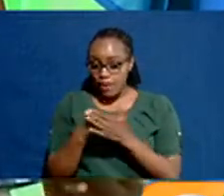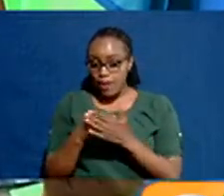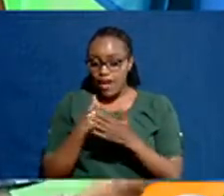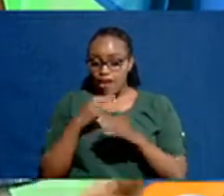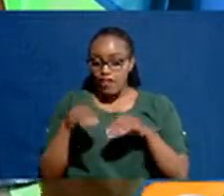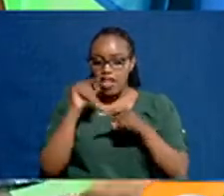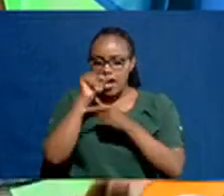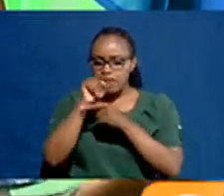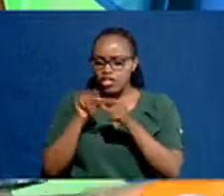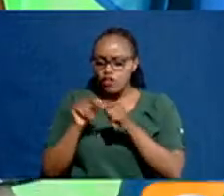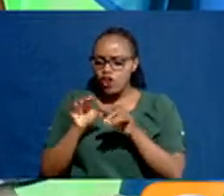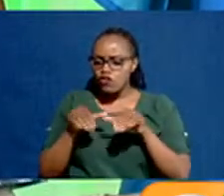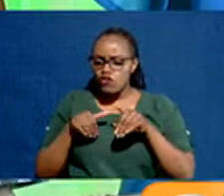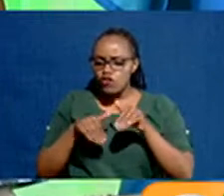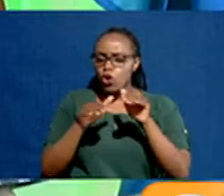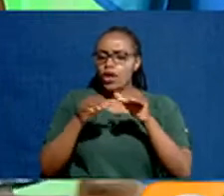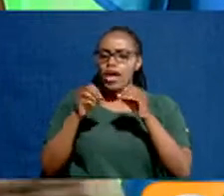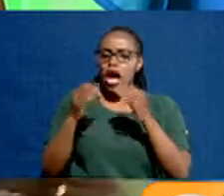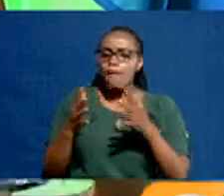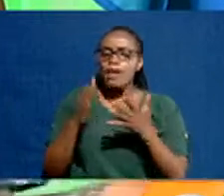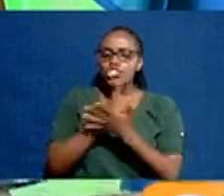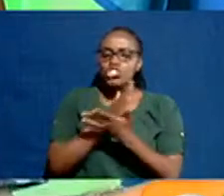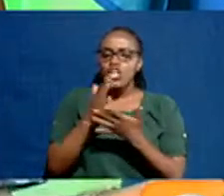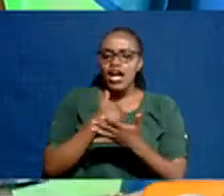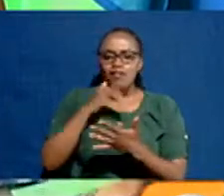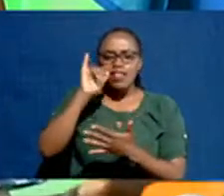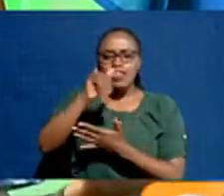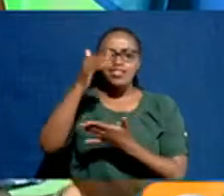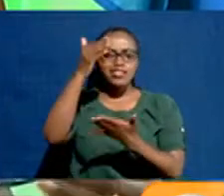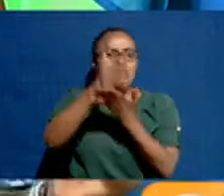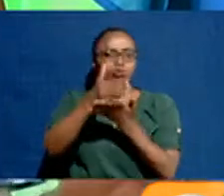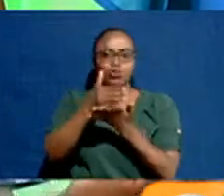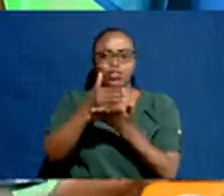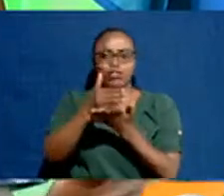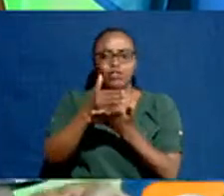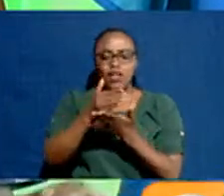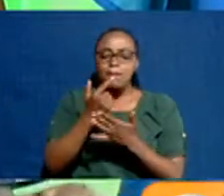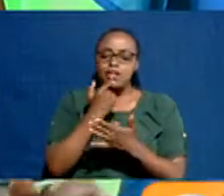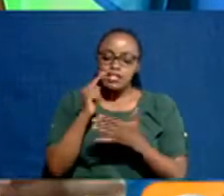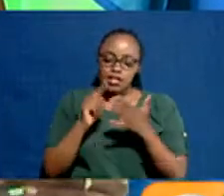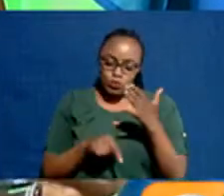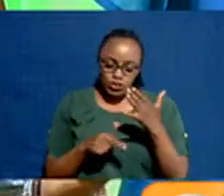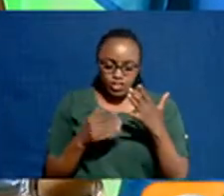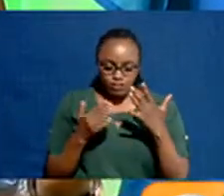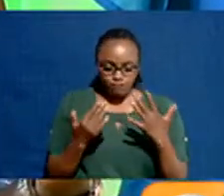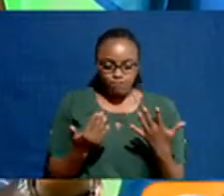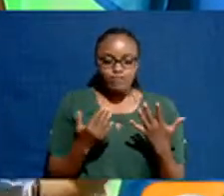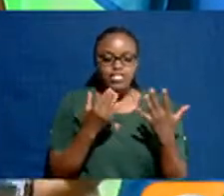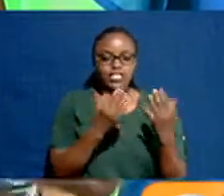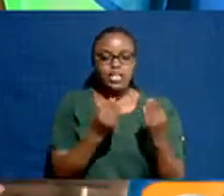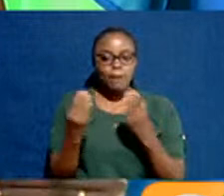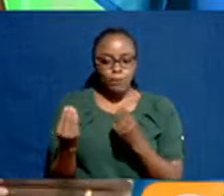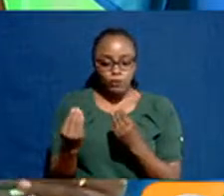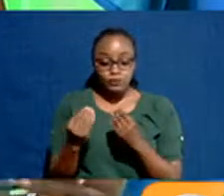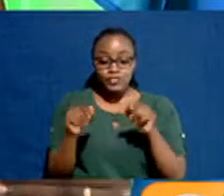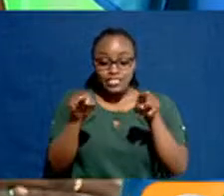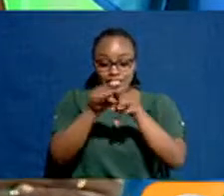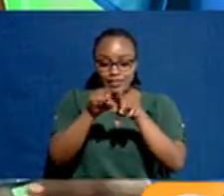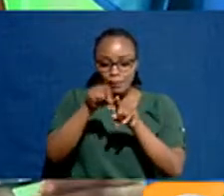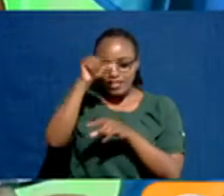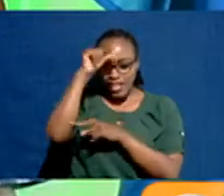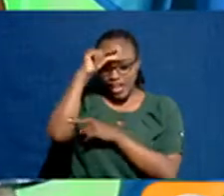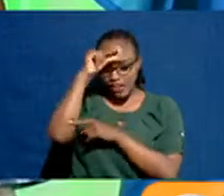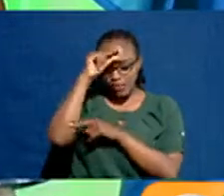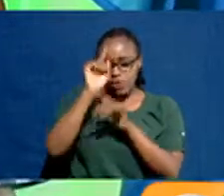divided according to the number of shares. That is the truth. What I said is that as a government in terms